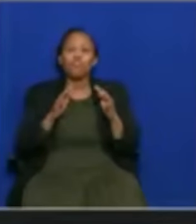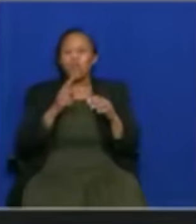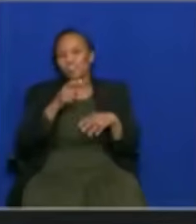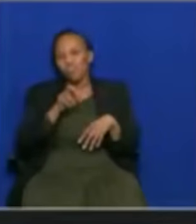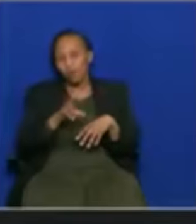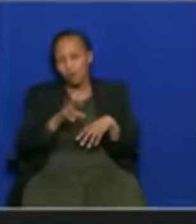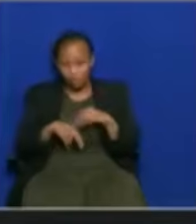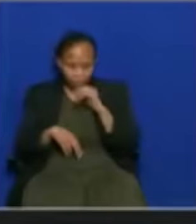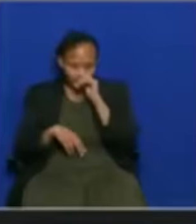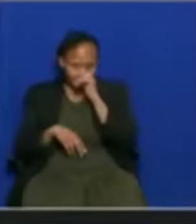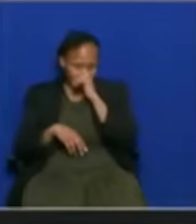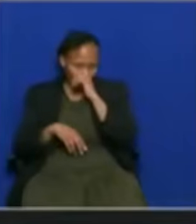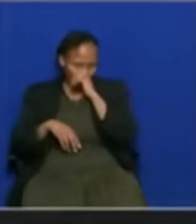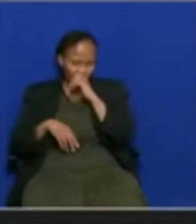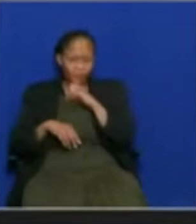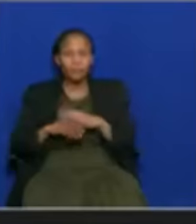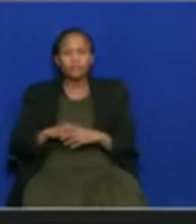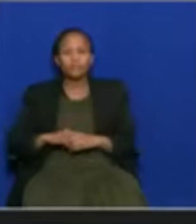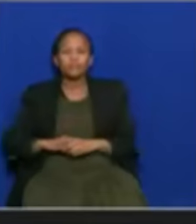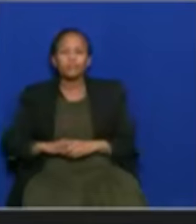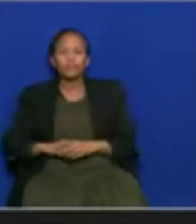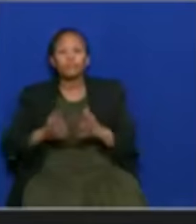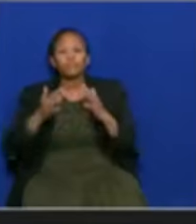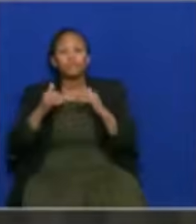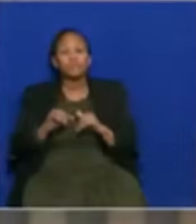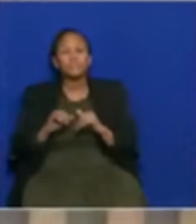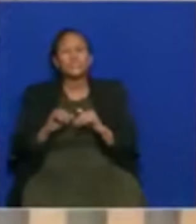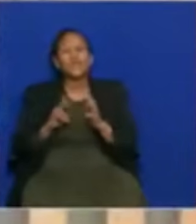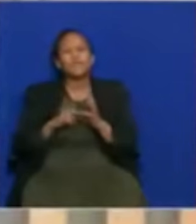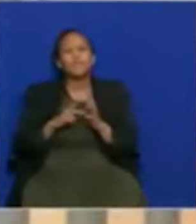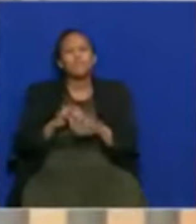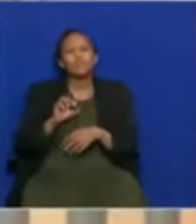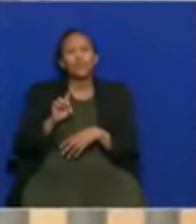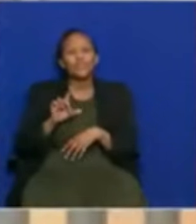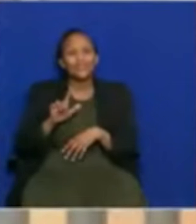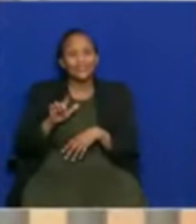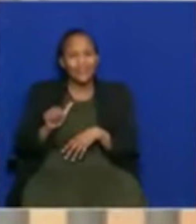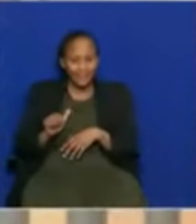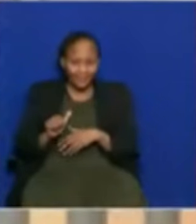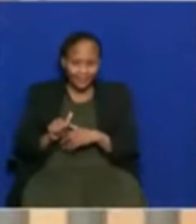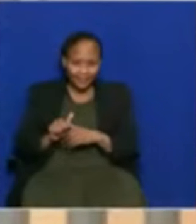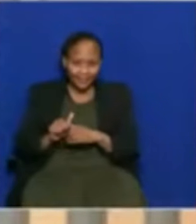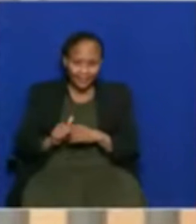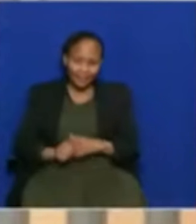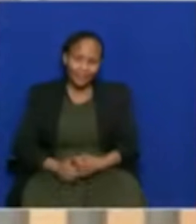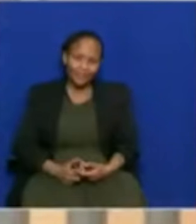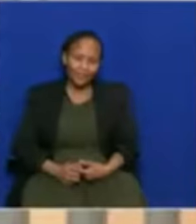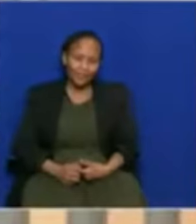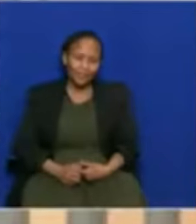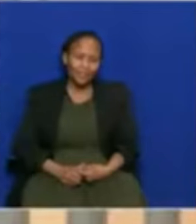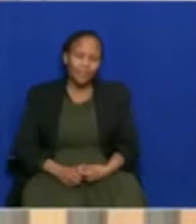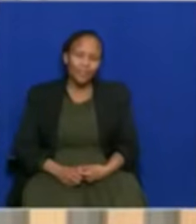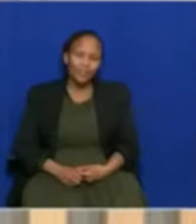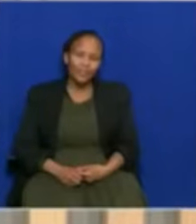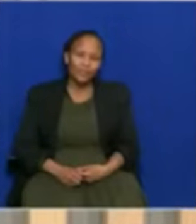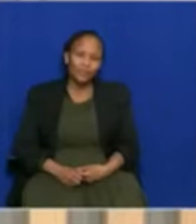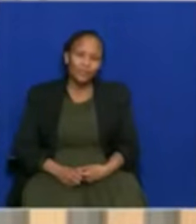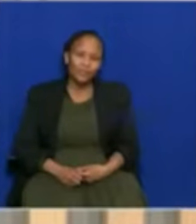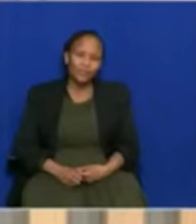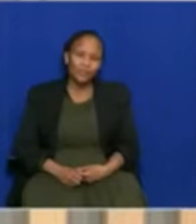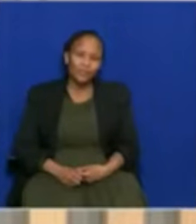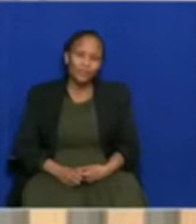to 176, it is a list of